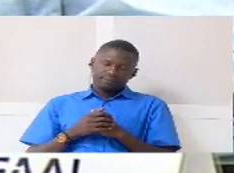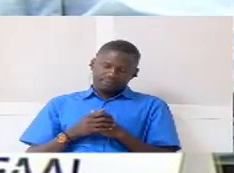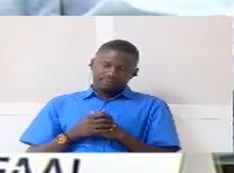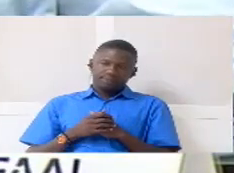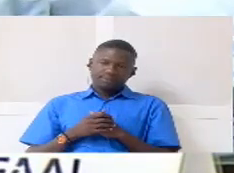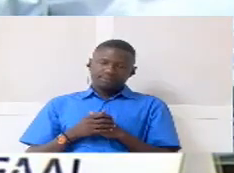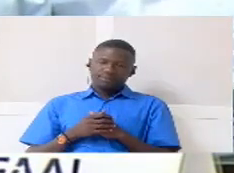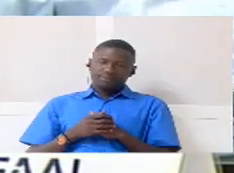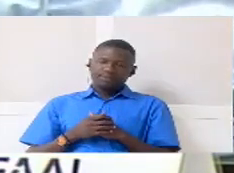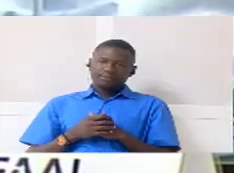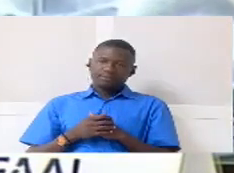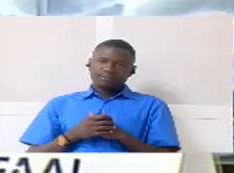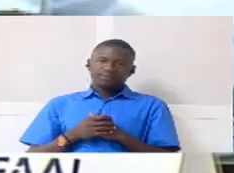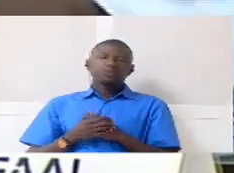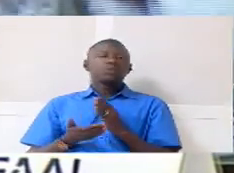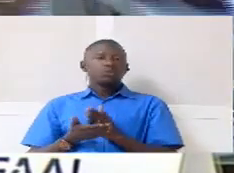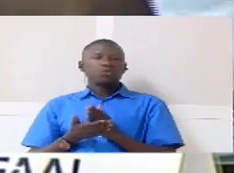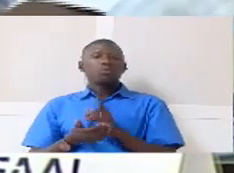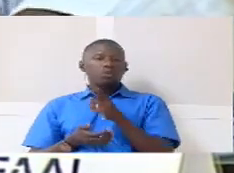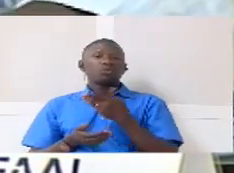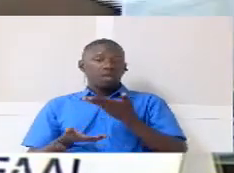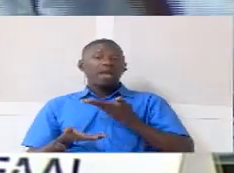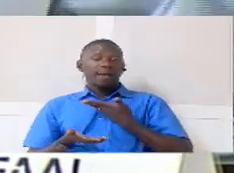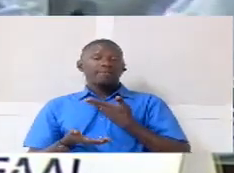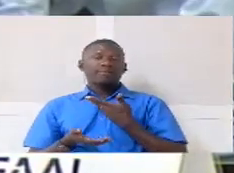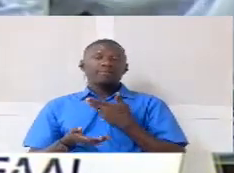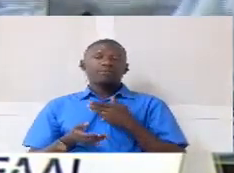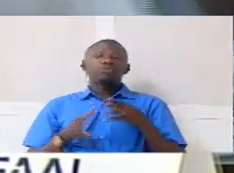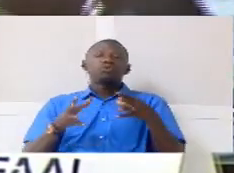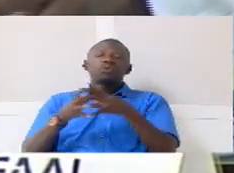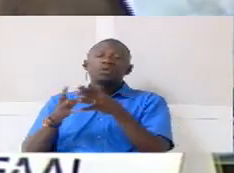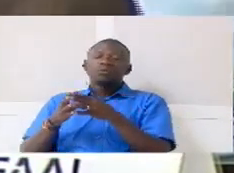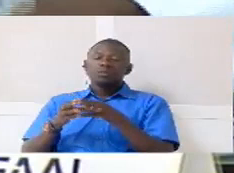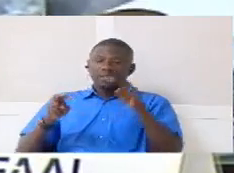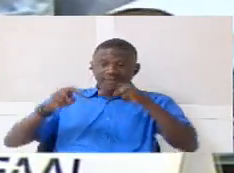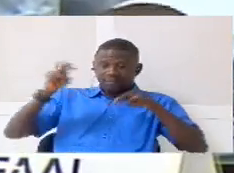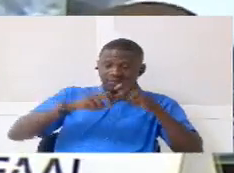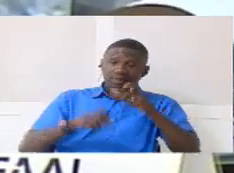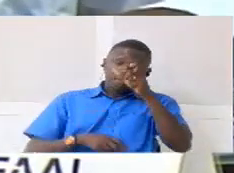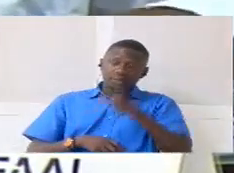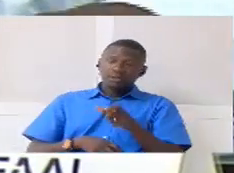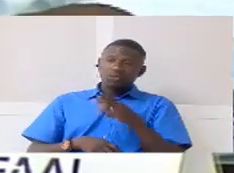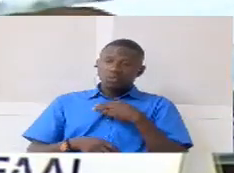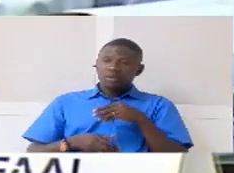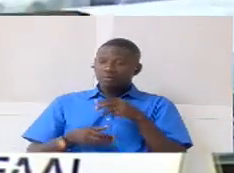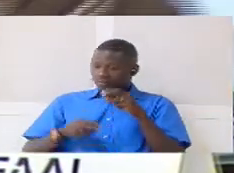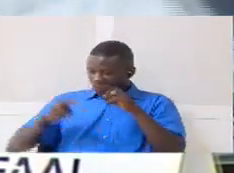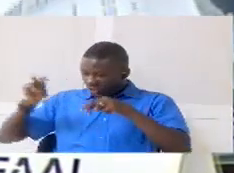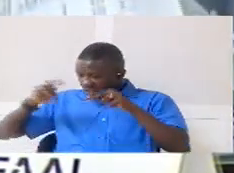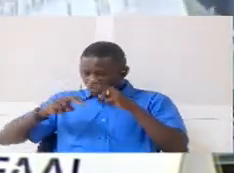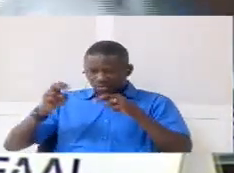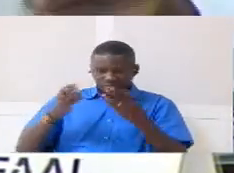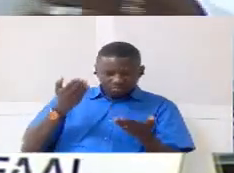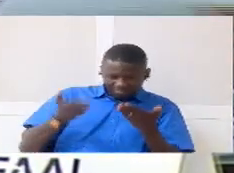You recall that together with the investigators, you have examined the files of